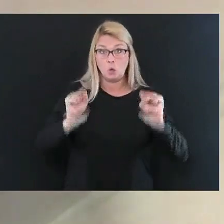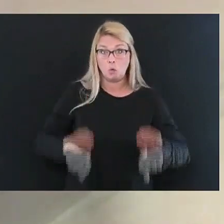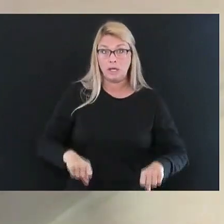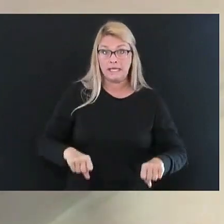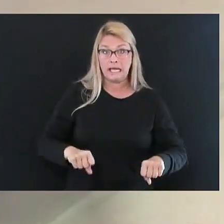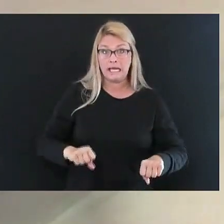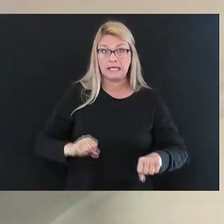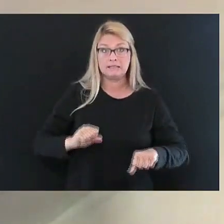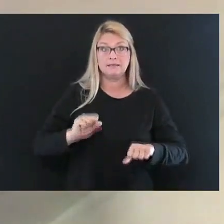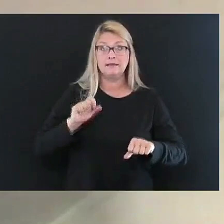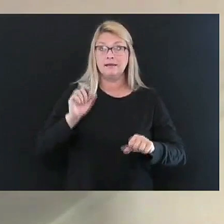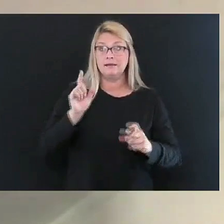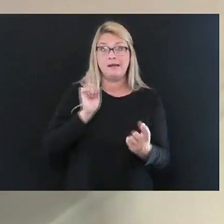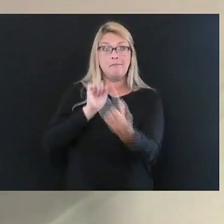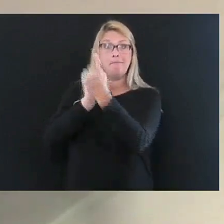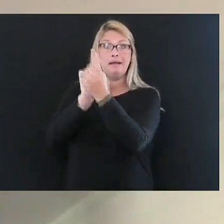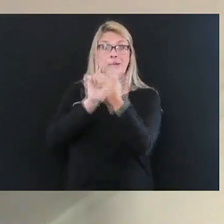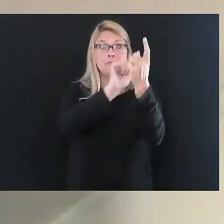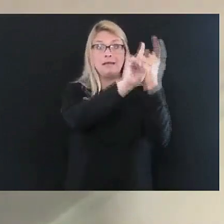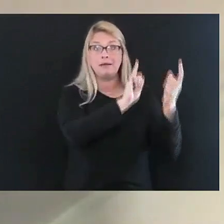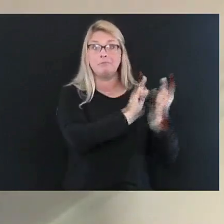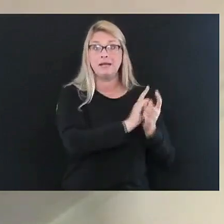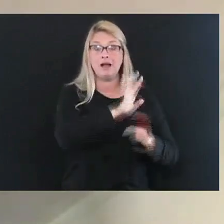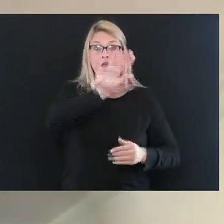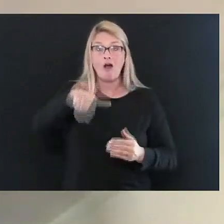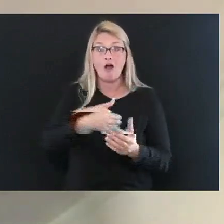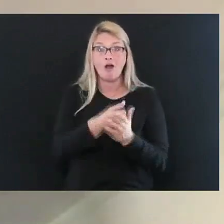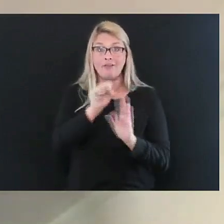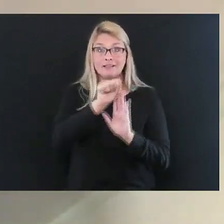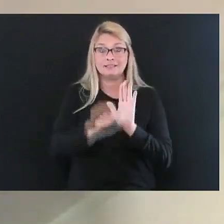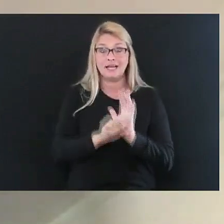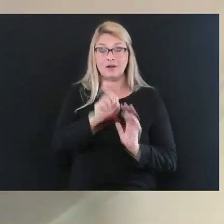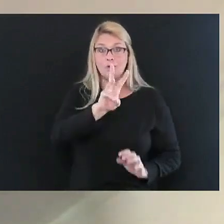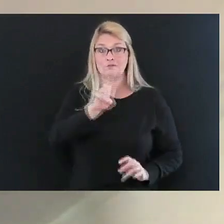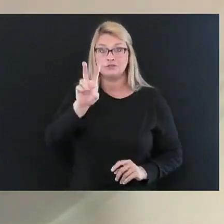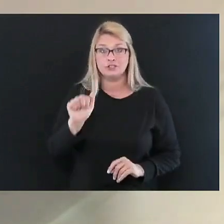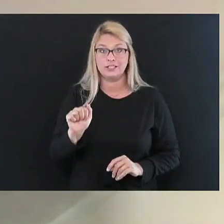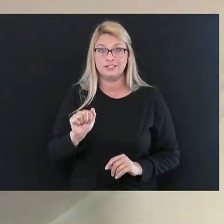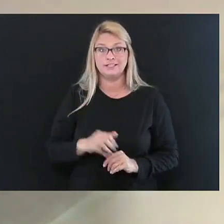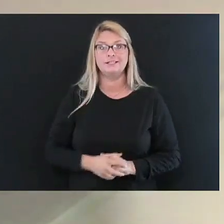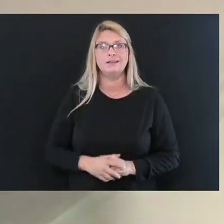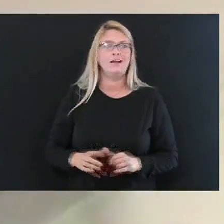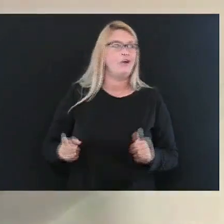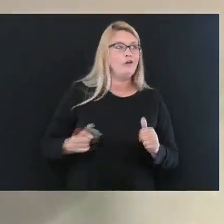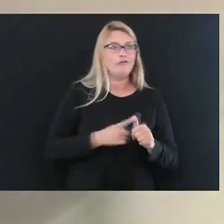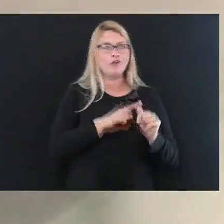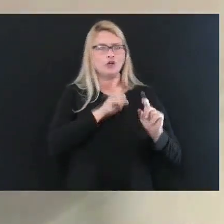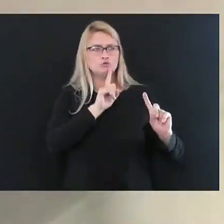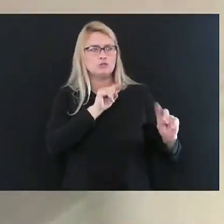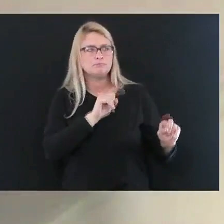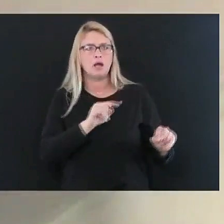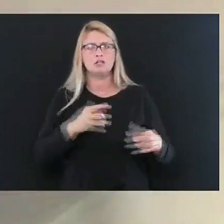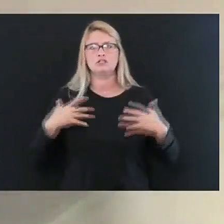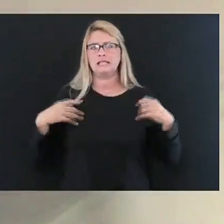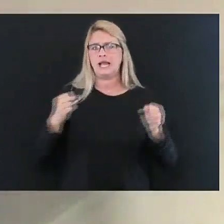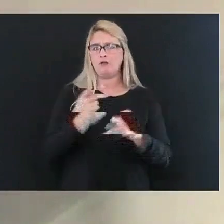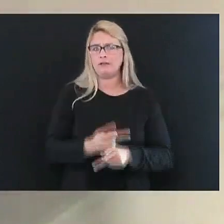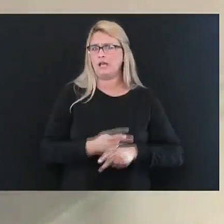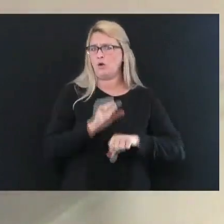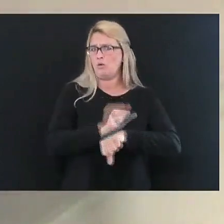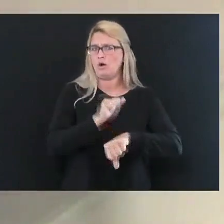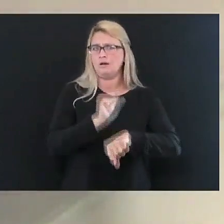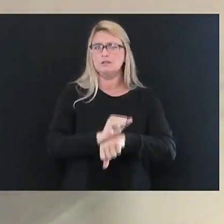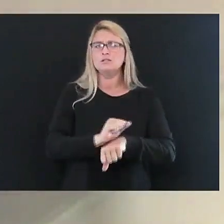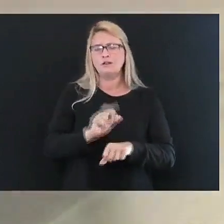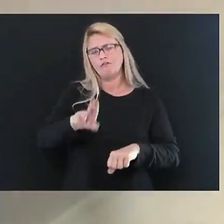all parts of West Virginia. And of course, there will be a priority scheme, first responders, the most vulnerable people. But, you